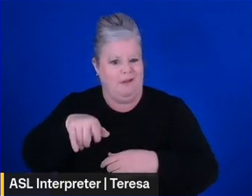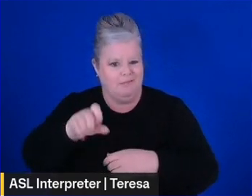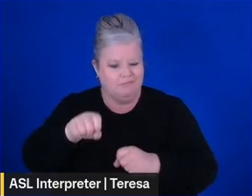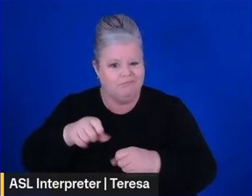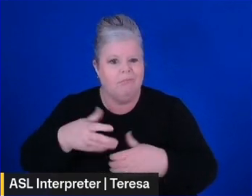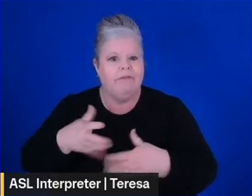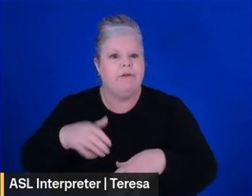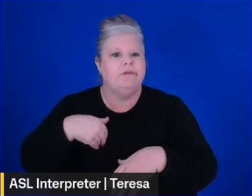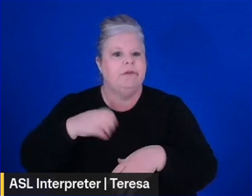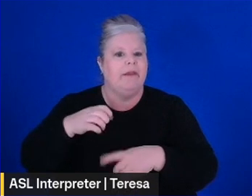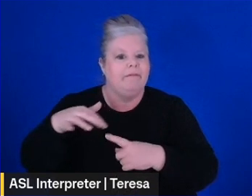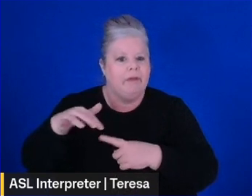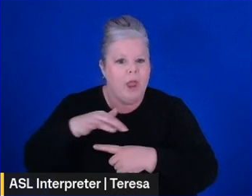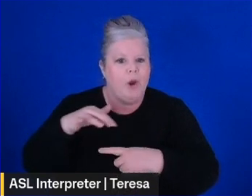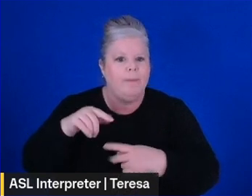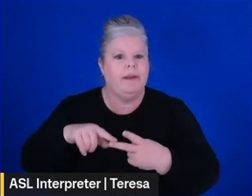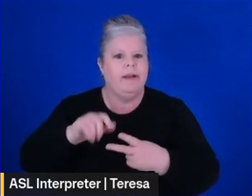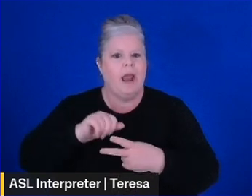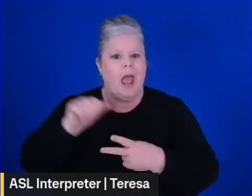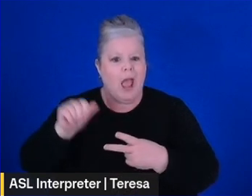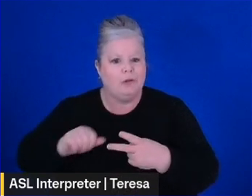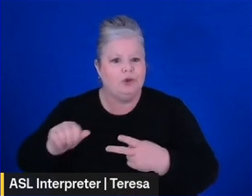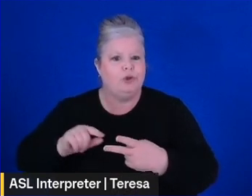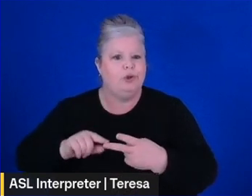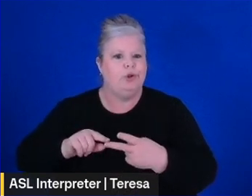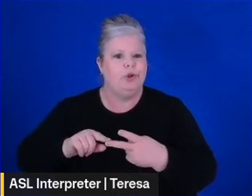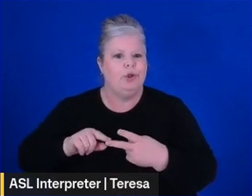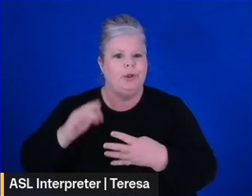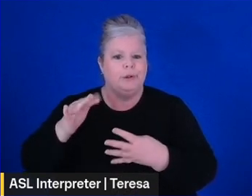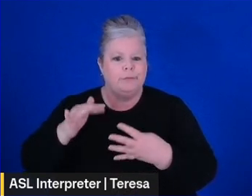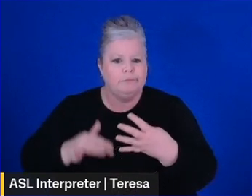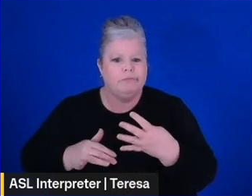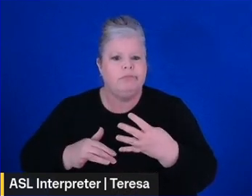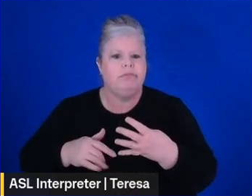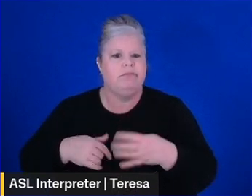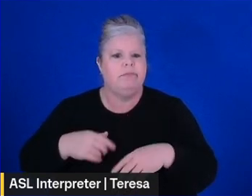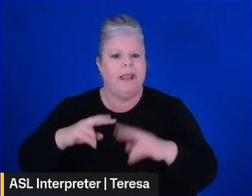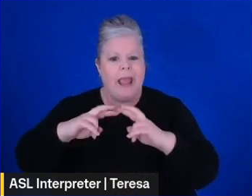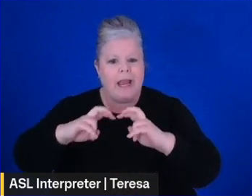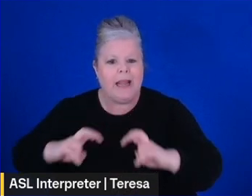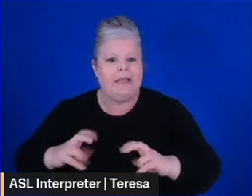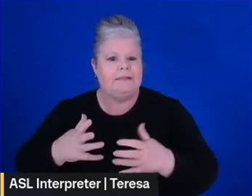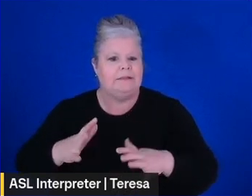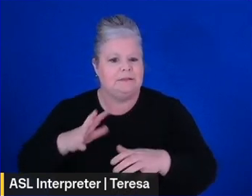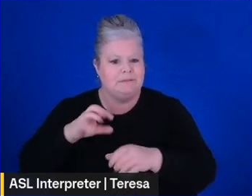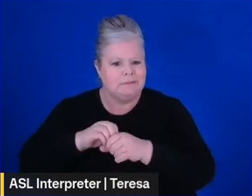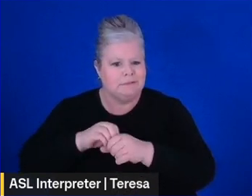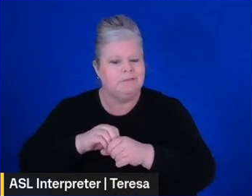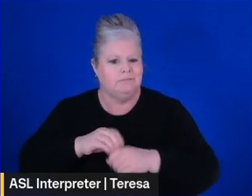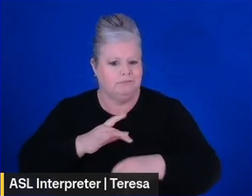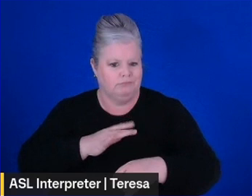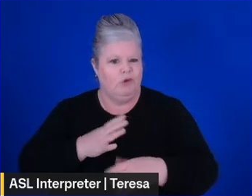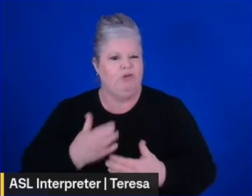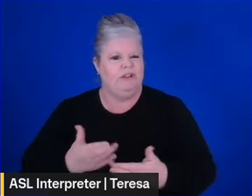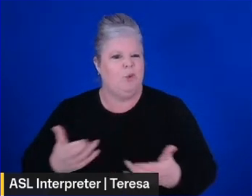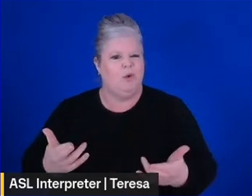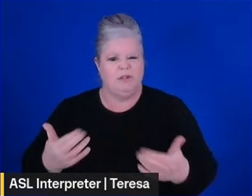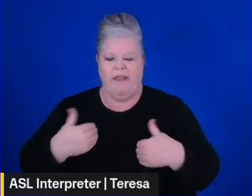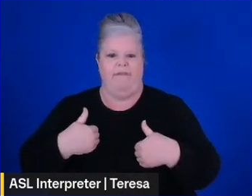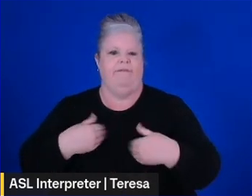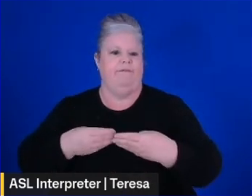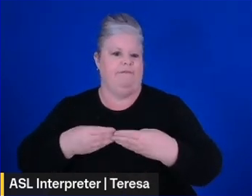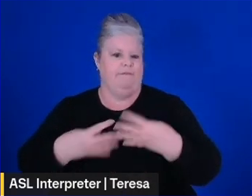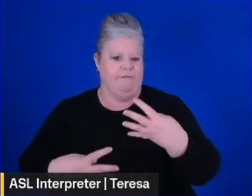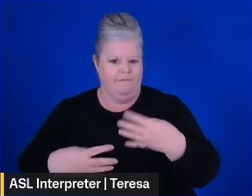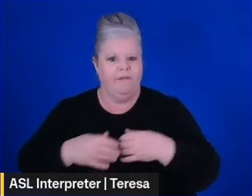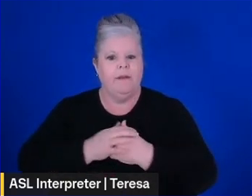environment, and a logalactic workspace, and of course, a resource group that encapsulate all these resources.